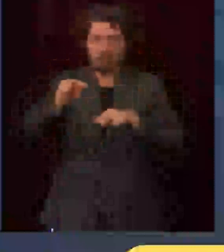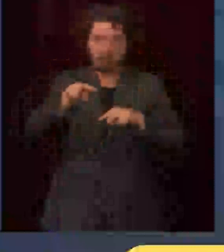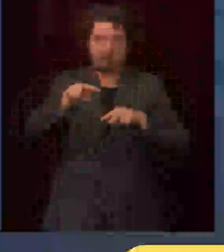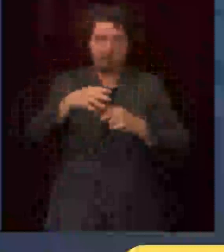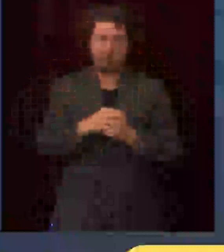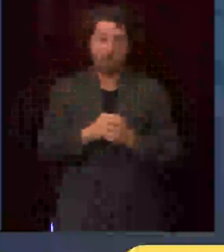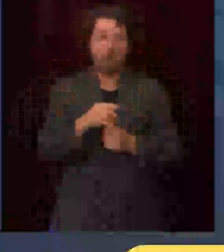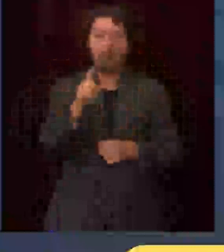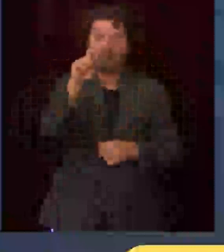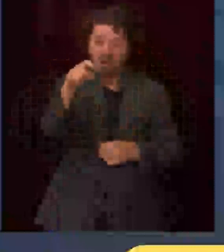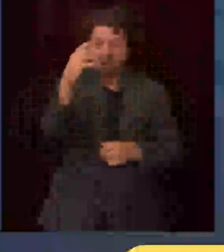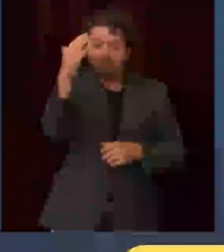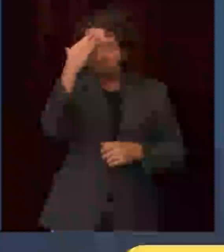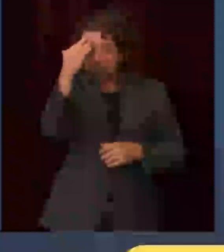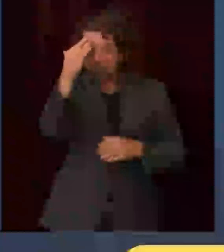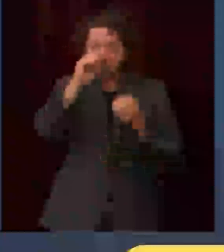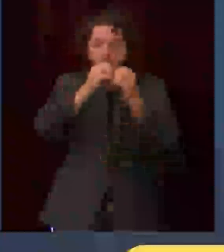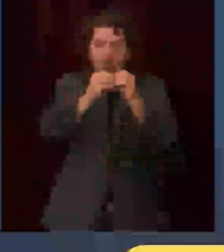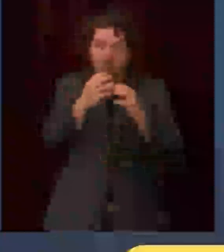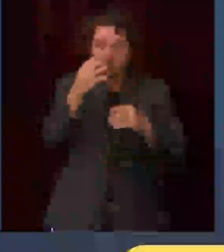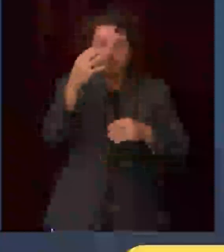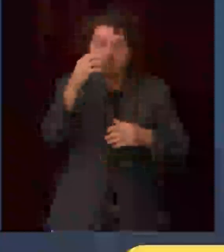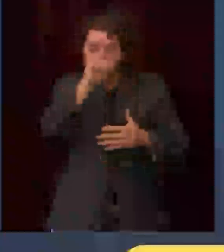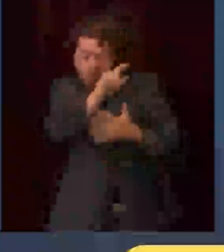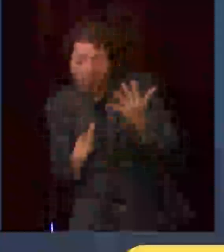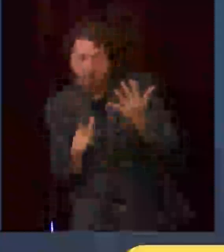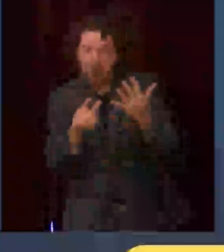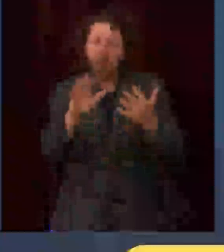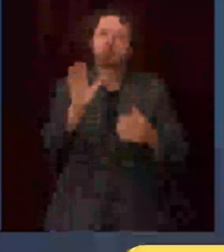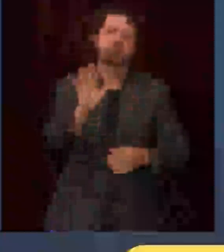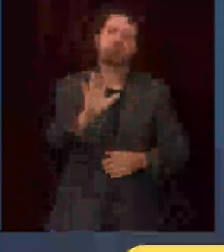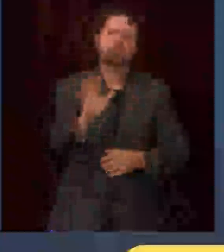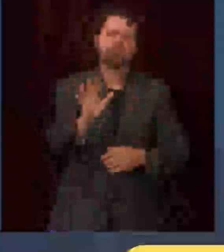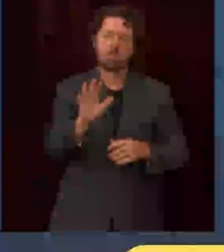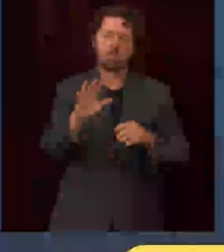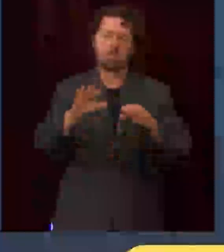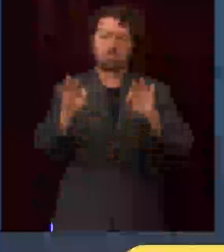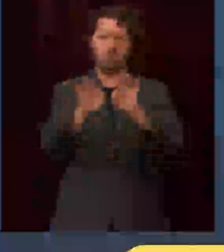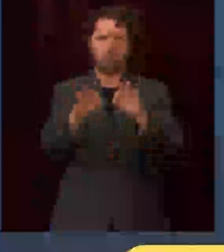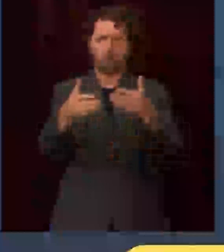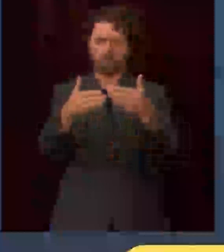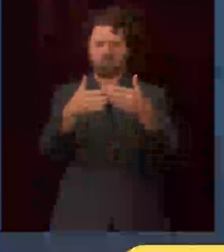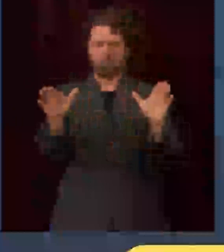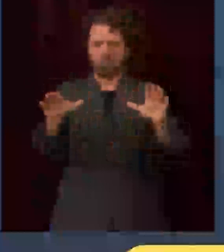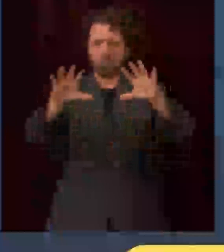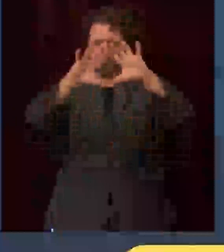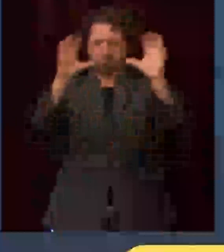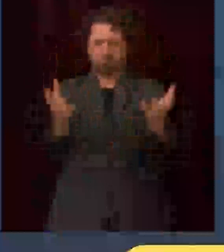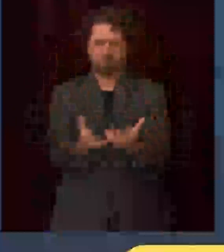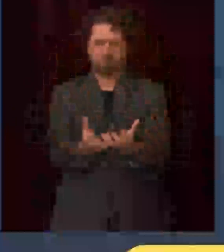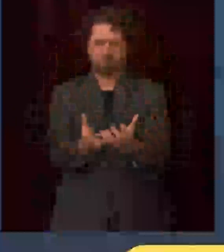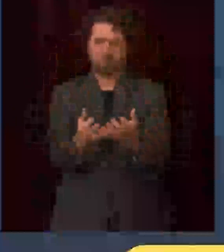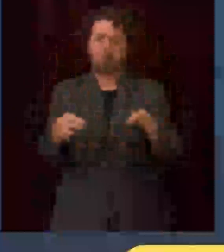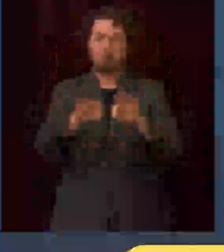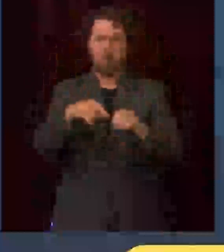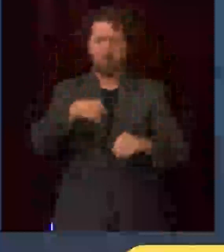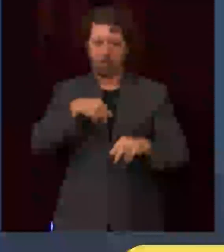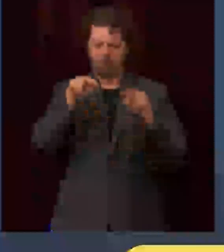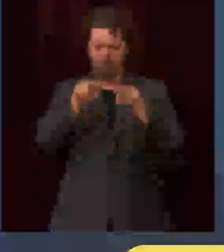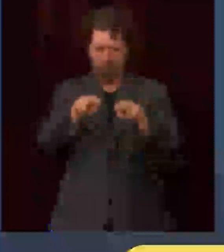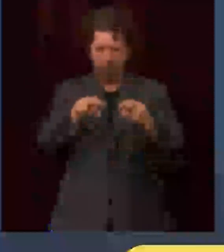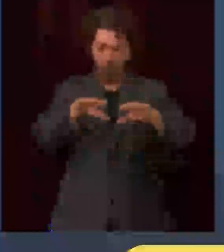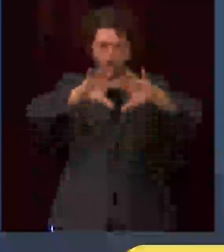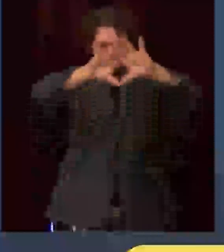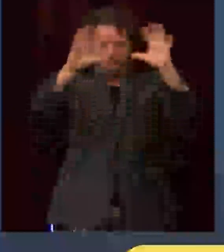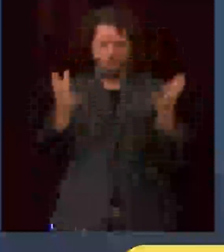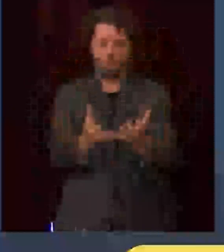I'm going to go through some of them, but these metrics will be taken as a whole. And these goals are targets. They're not